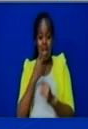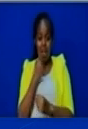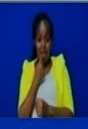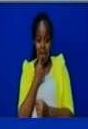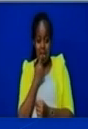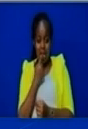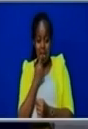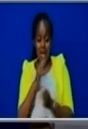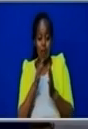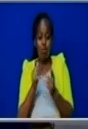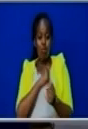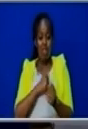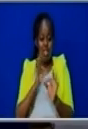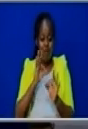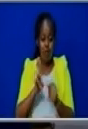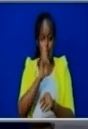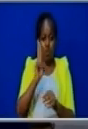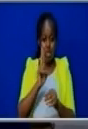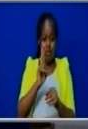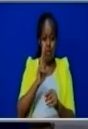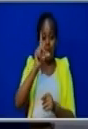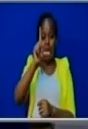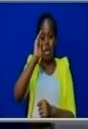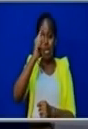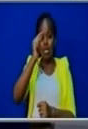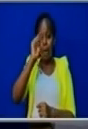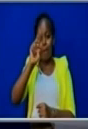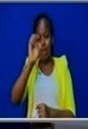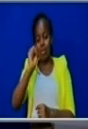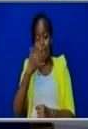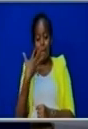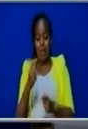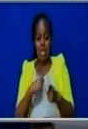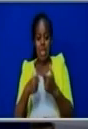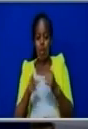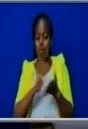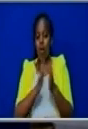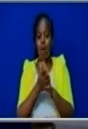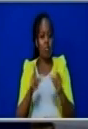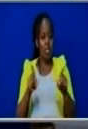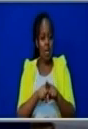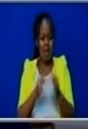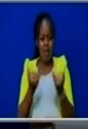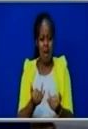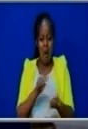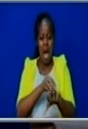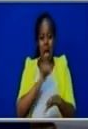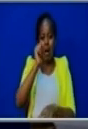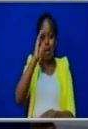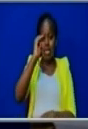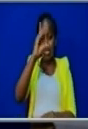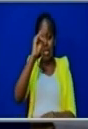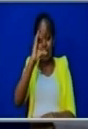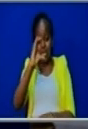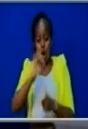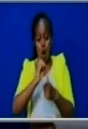with the litmus paper, the litmus paper will remain its color. Oh, so it is neither acidic nor basic.